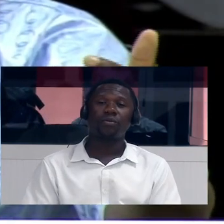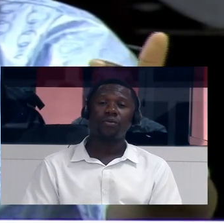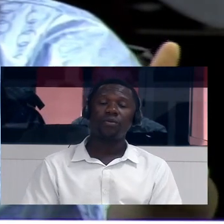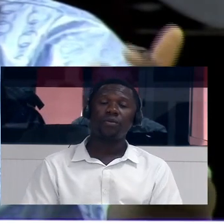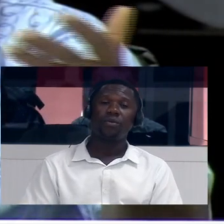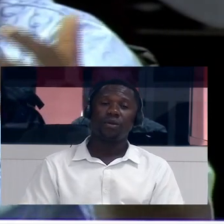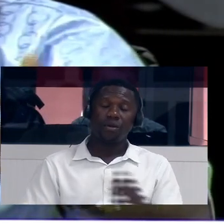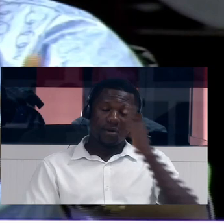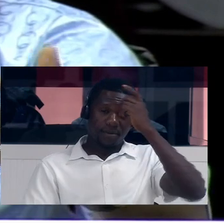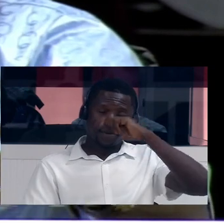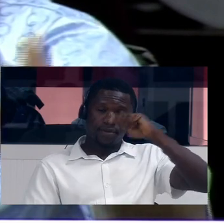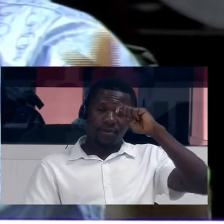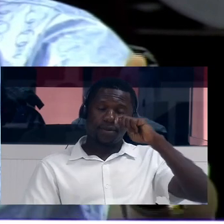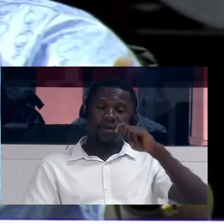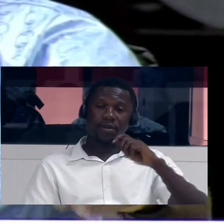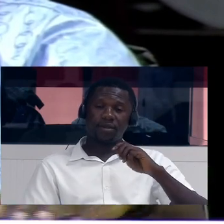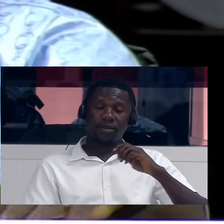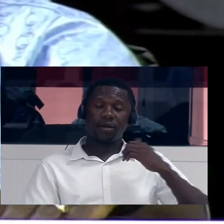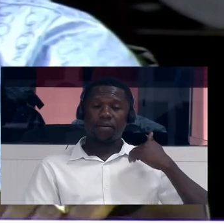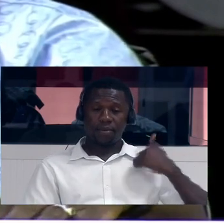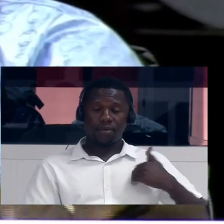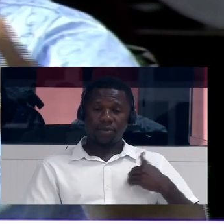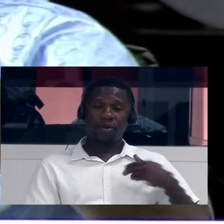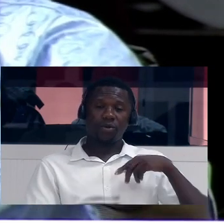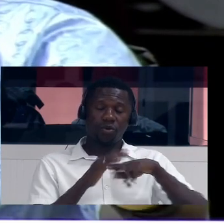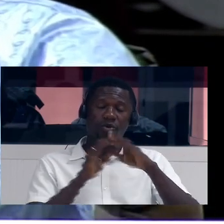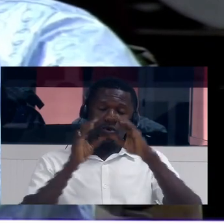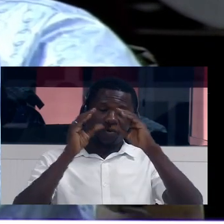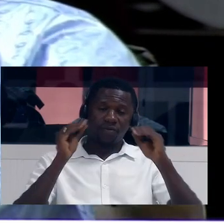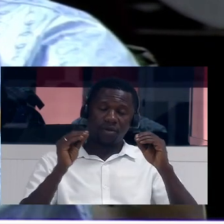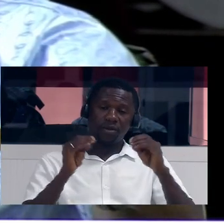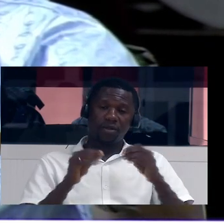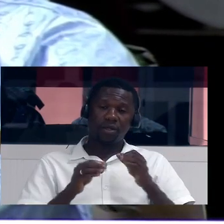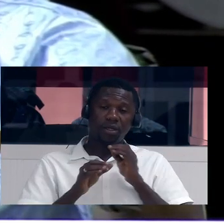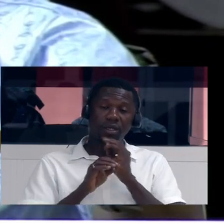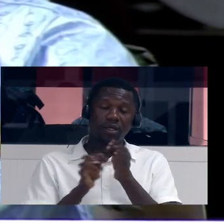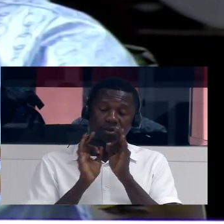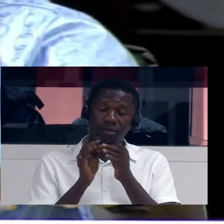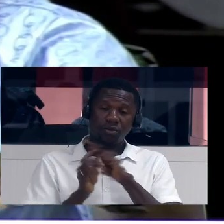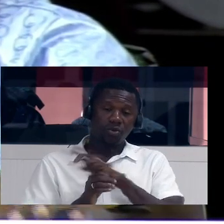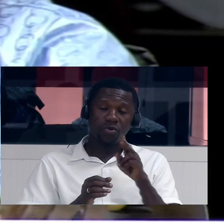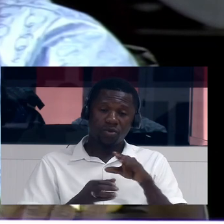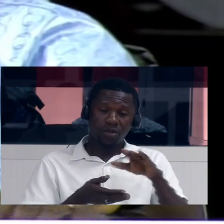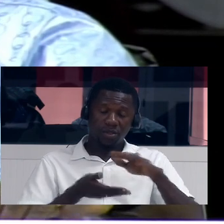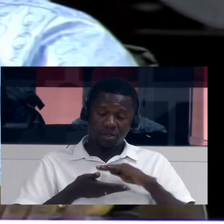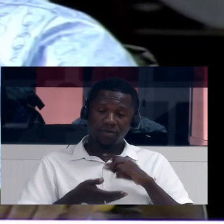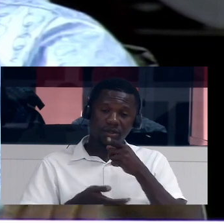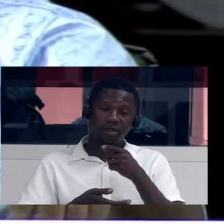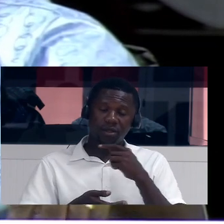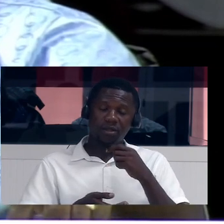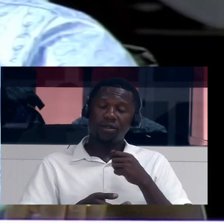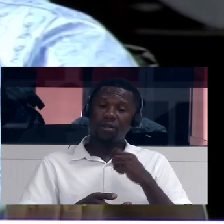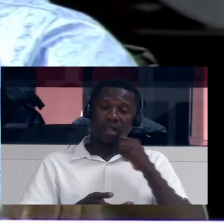police officers in your office instructed not to receive these types of letters, requests for